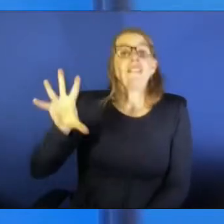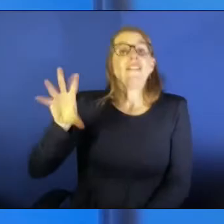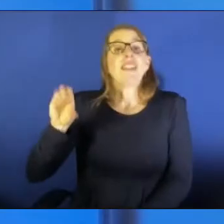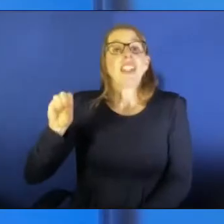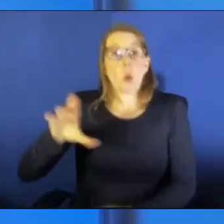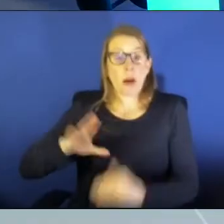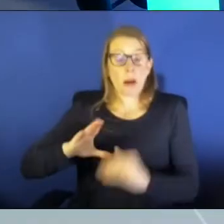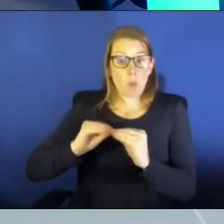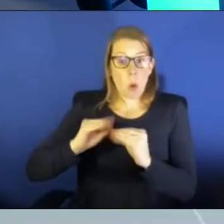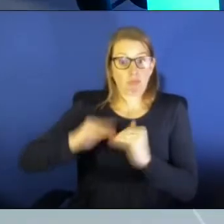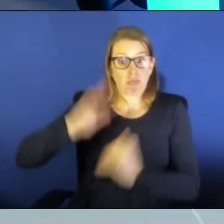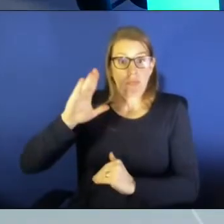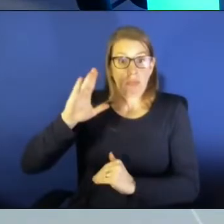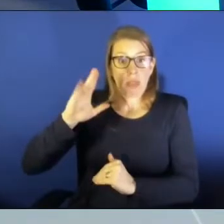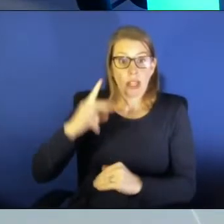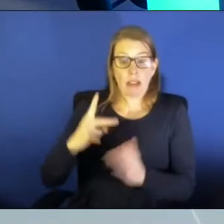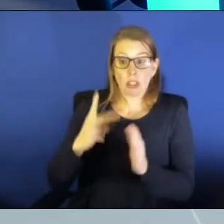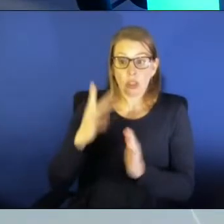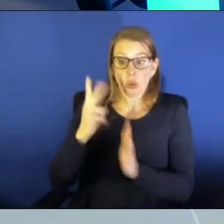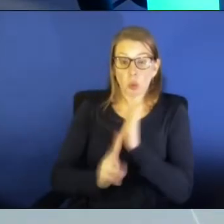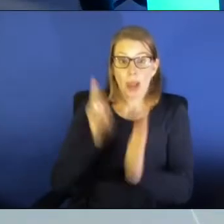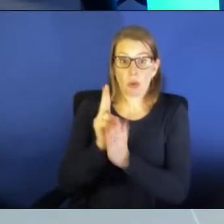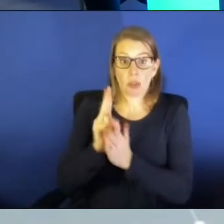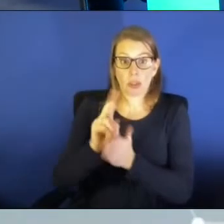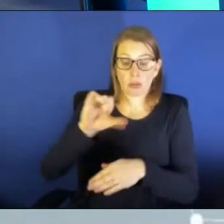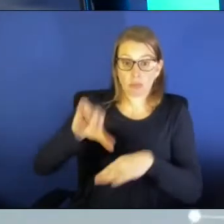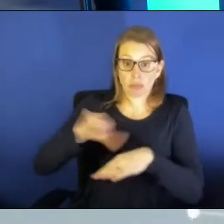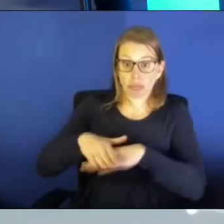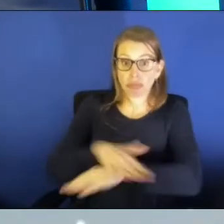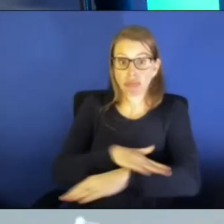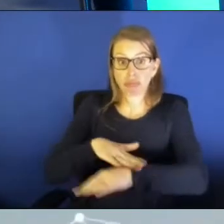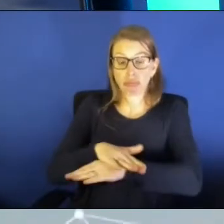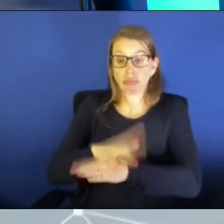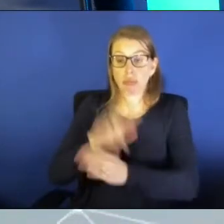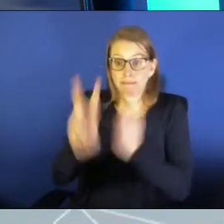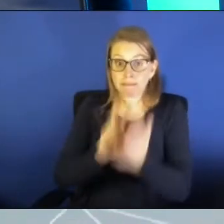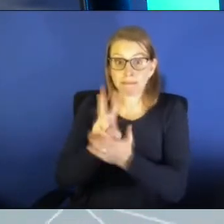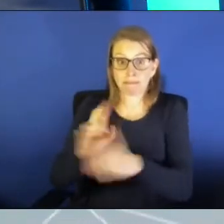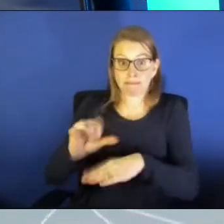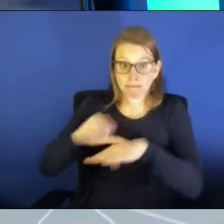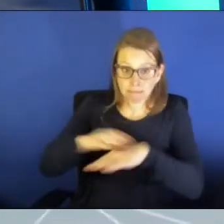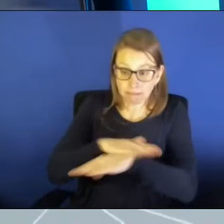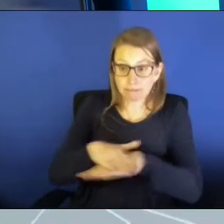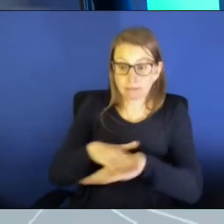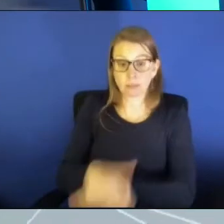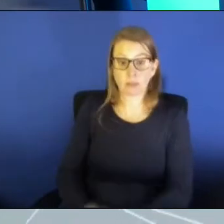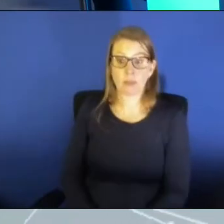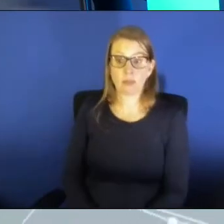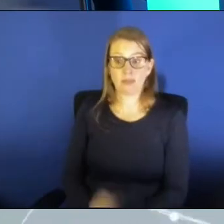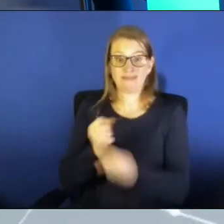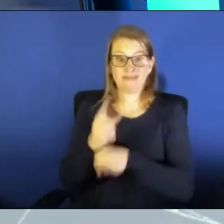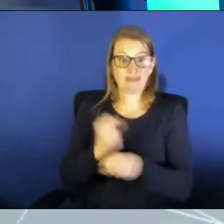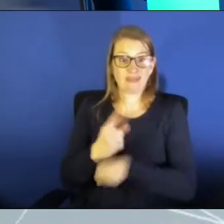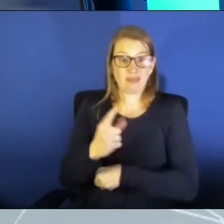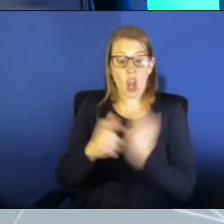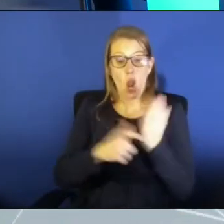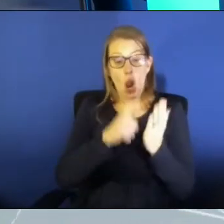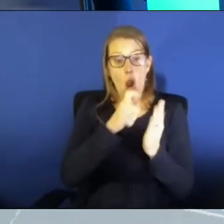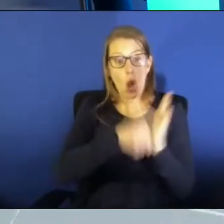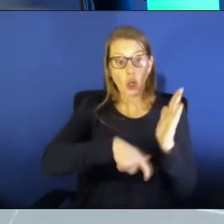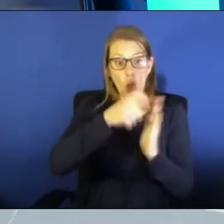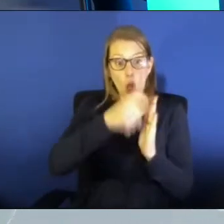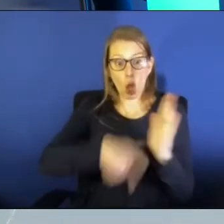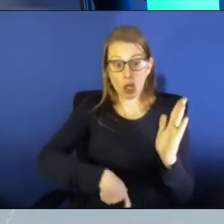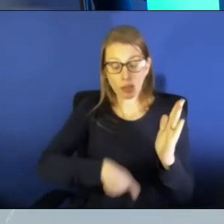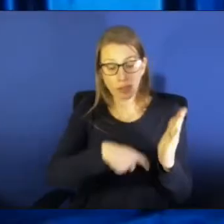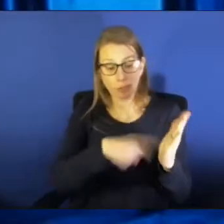hours. Is there an ingredient, Dr. Doolittle, that we should avoid? Because every year we get these articles that come out. There's some controversy about